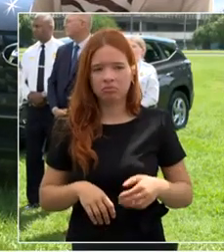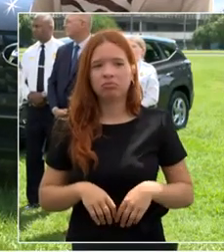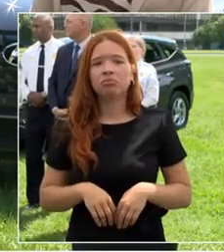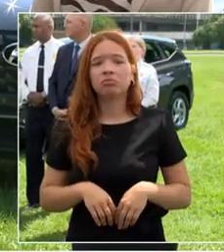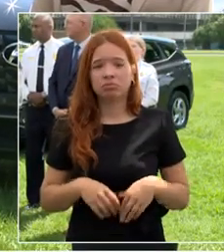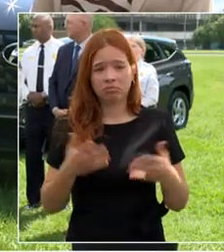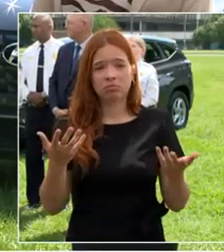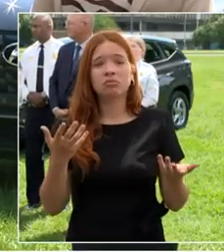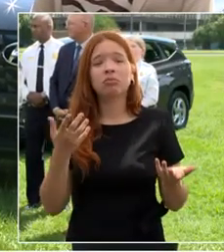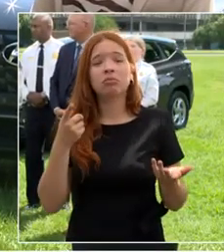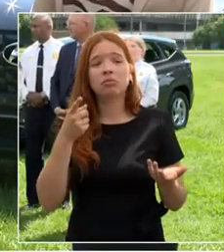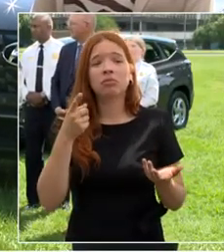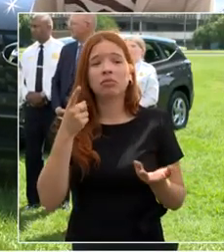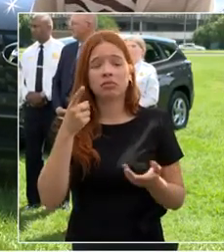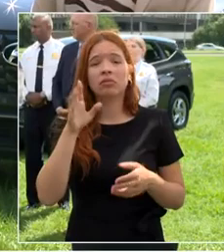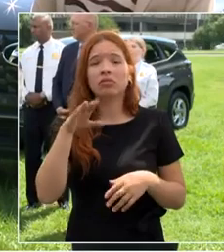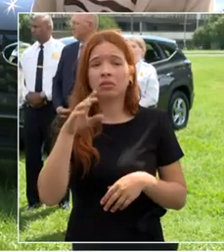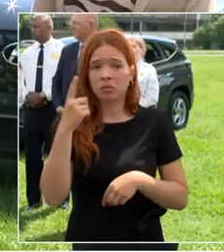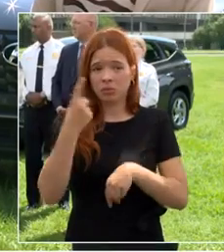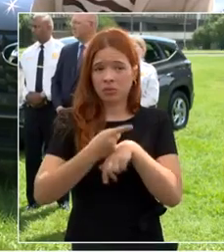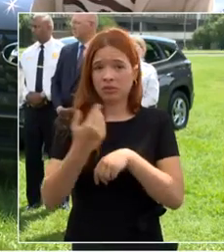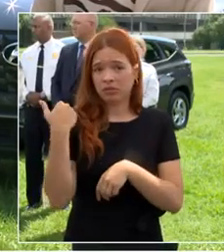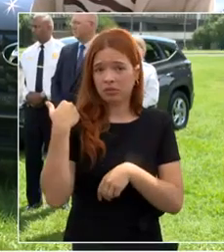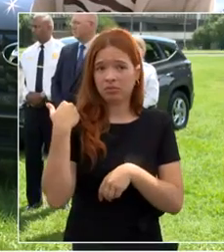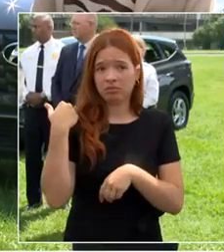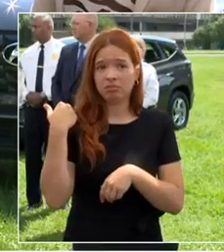prior, I had learned of the TikTok trend.